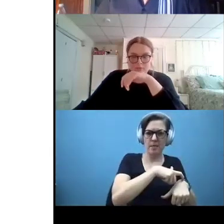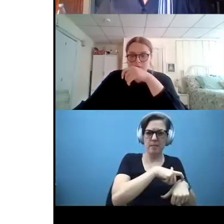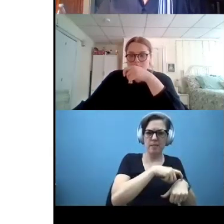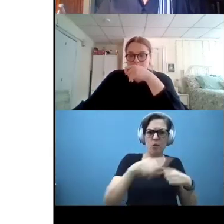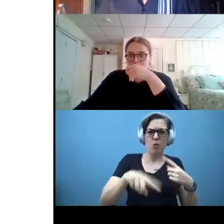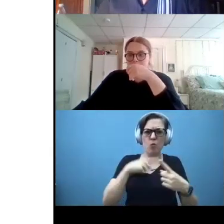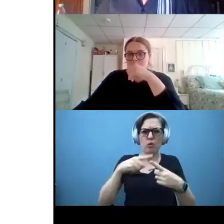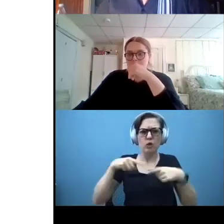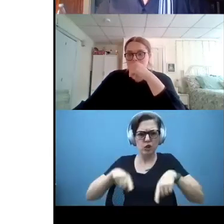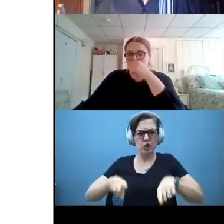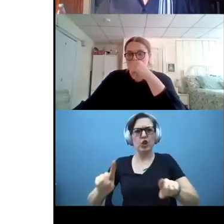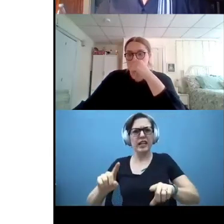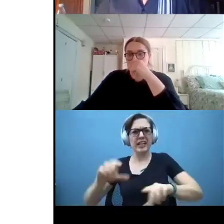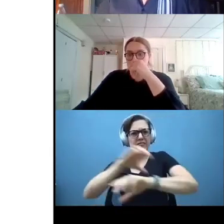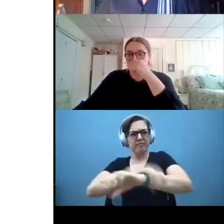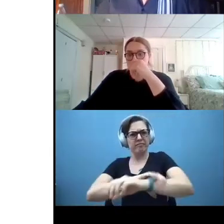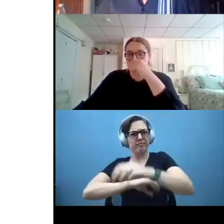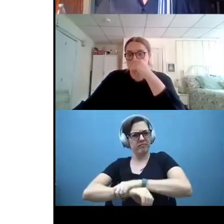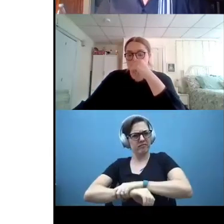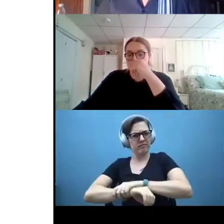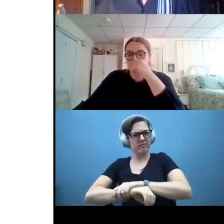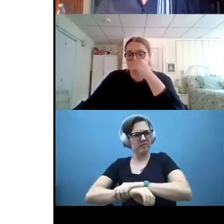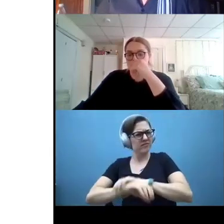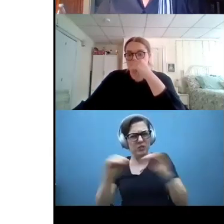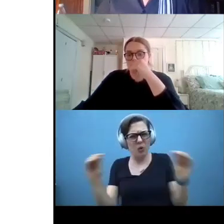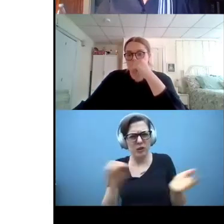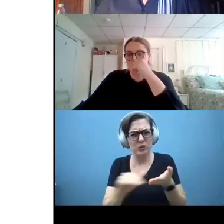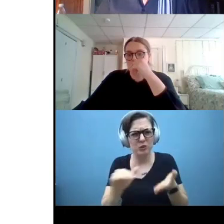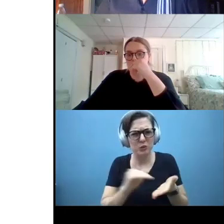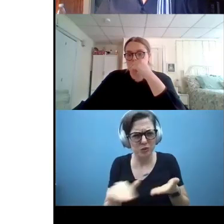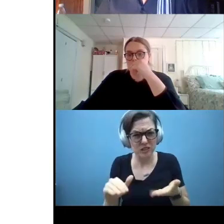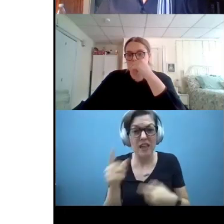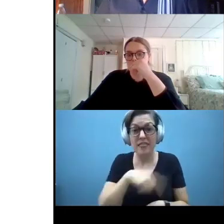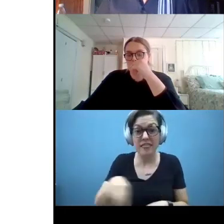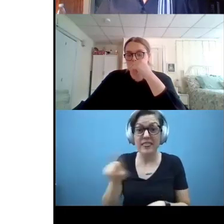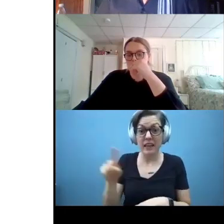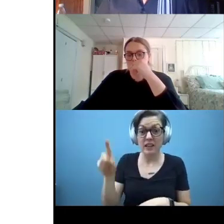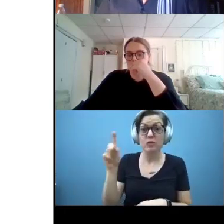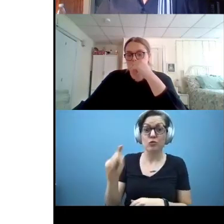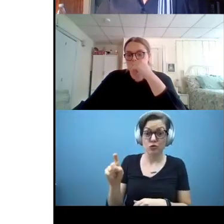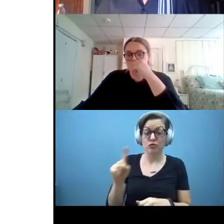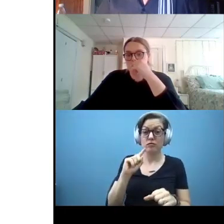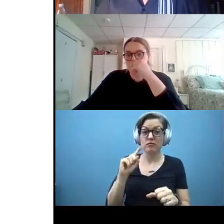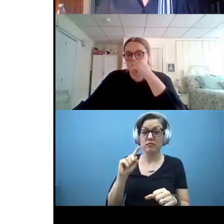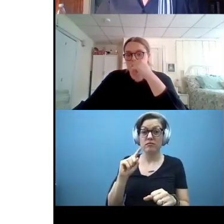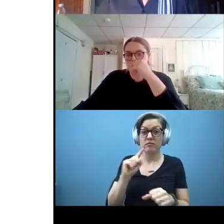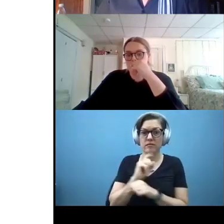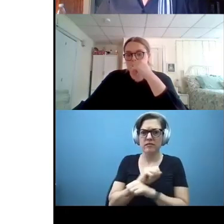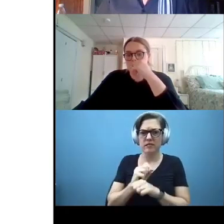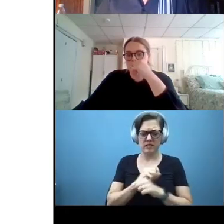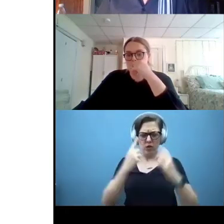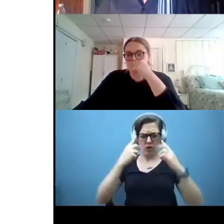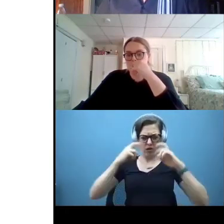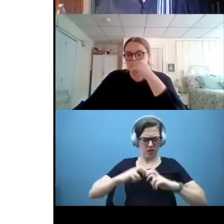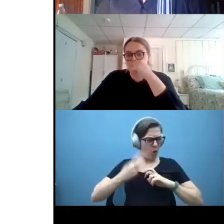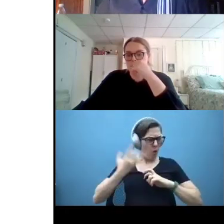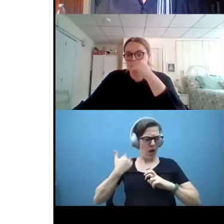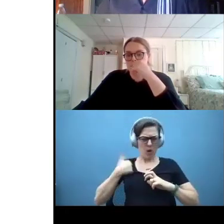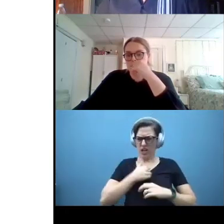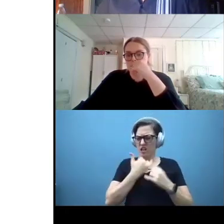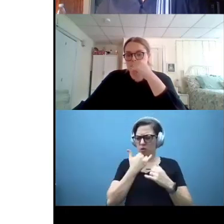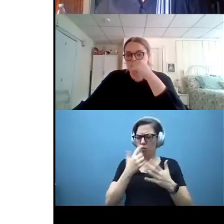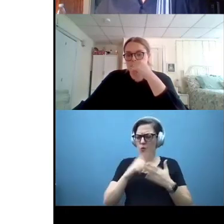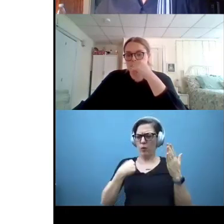It's absolute. There's no excuse for it. They should absolutely be saying, what are we doing wrong that we're doing